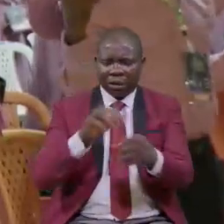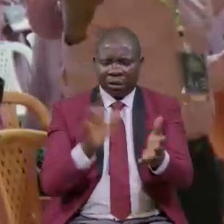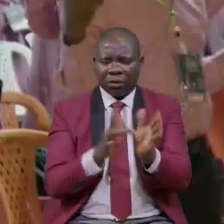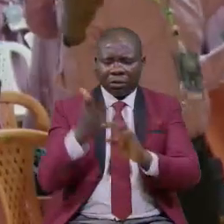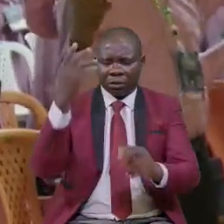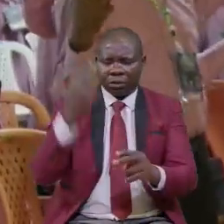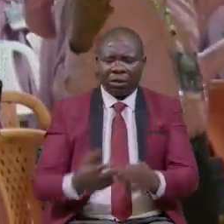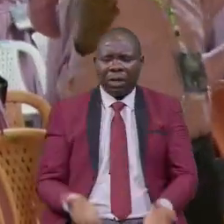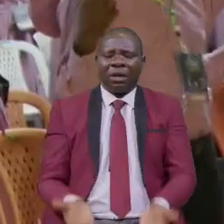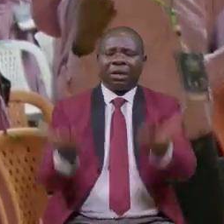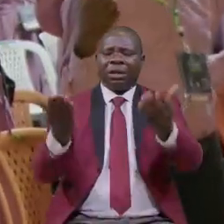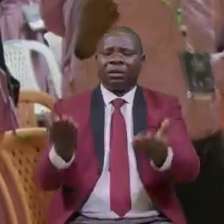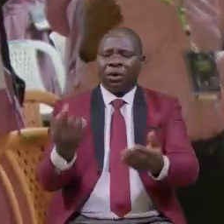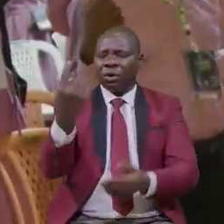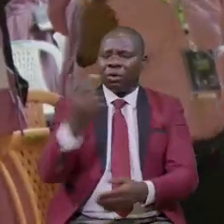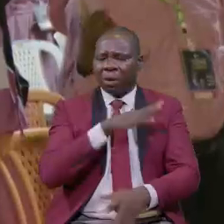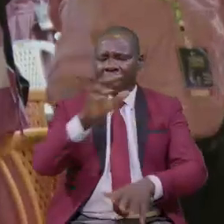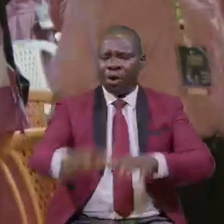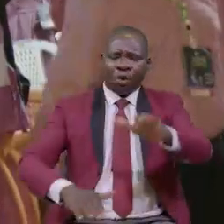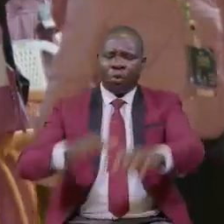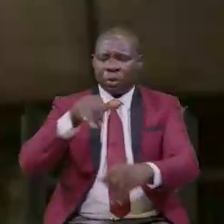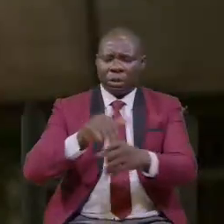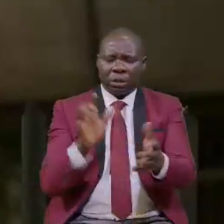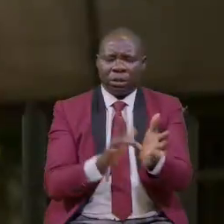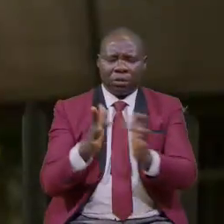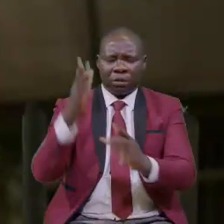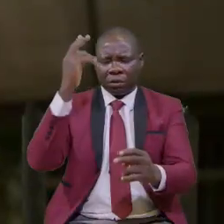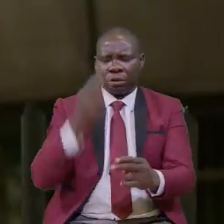Rise up and walk in Jesus' name.